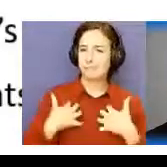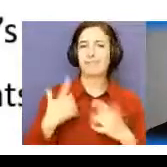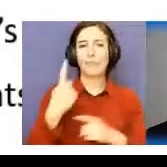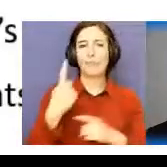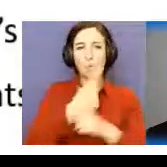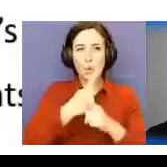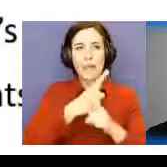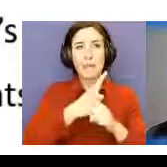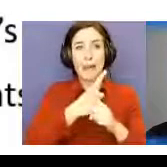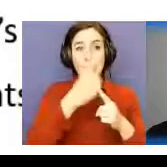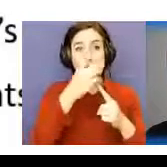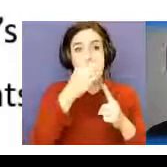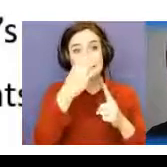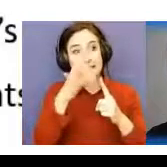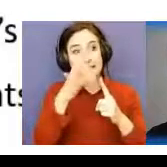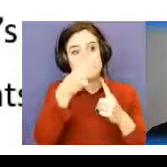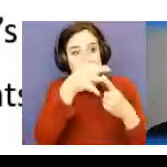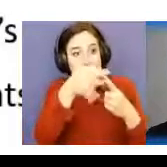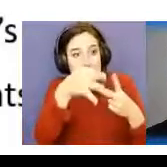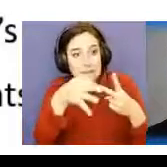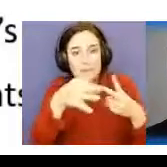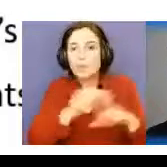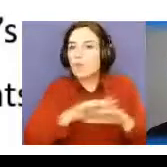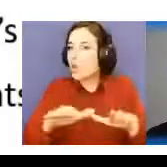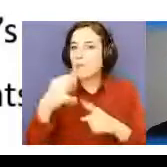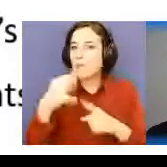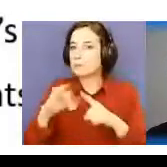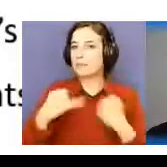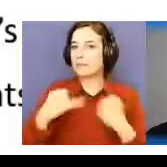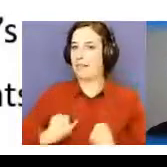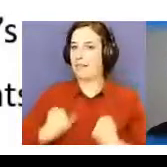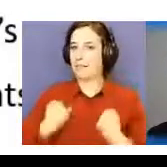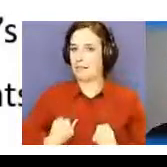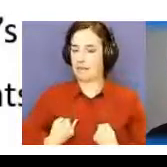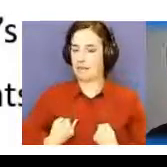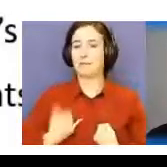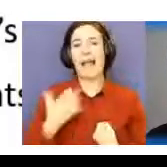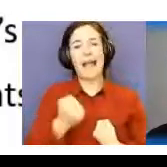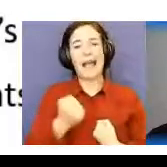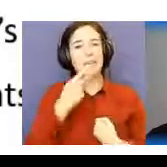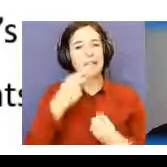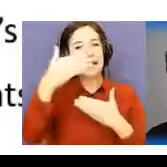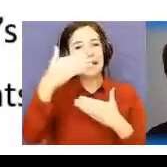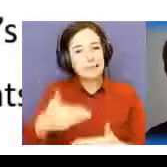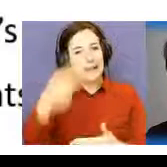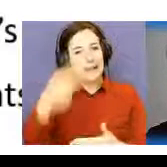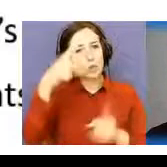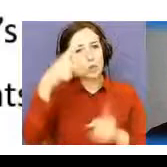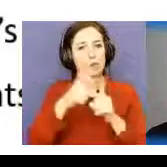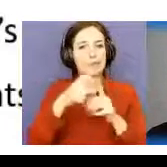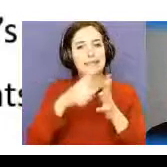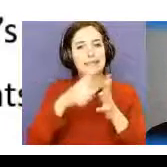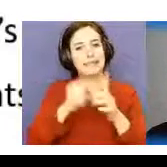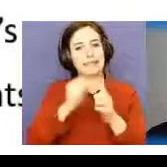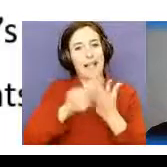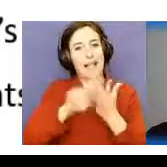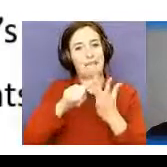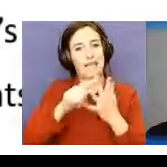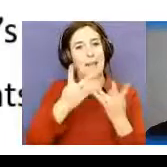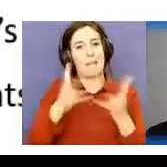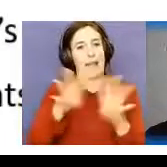advice. And they're currently at a second stage, what's called Delphi panel, which is testing this with a range of healthcare professionals,